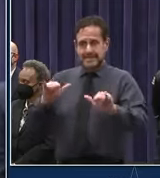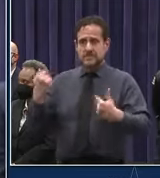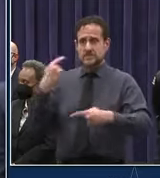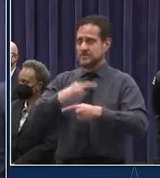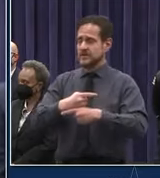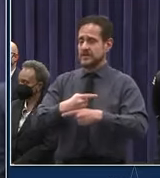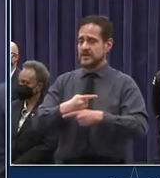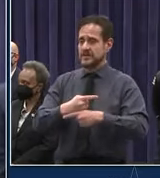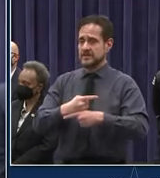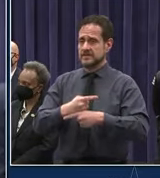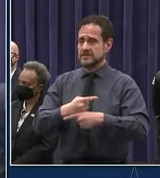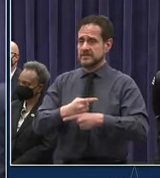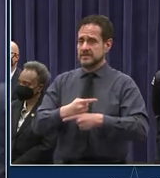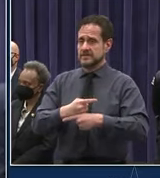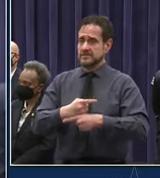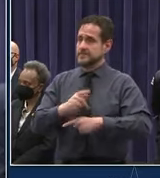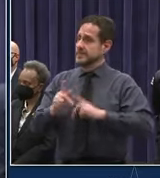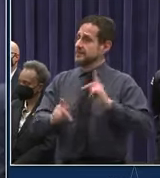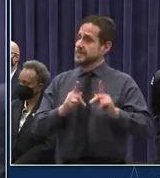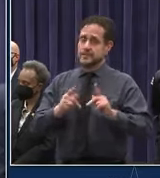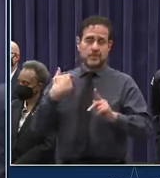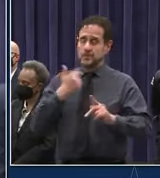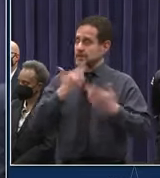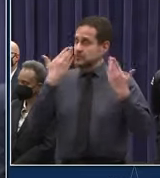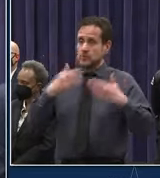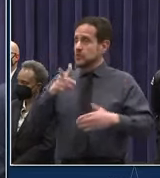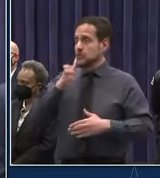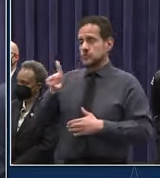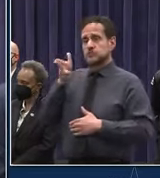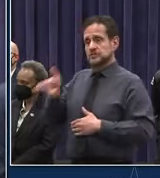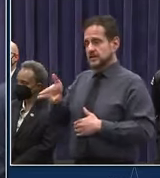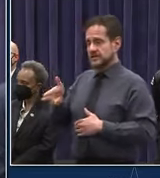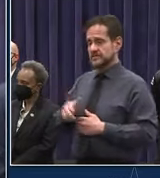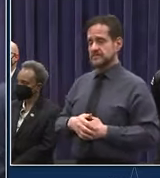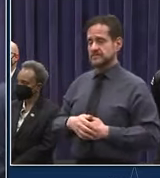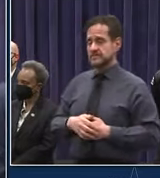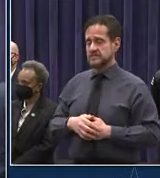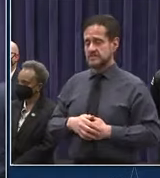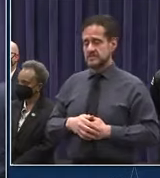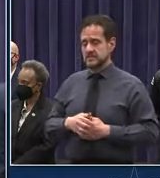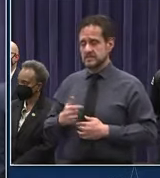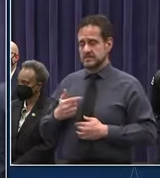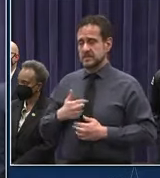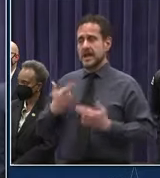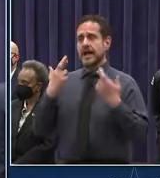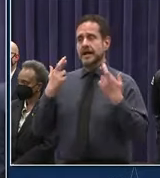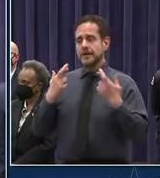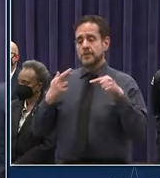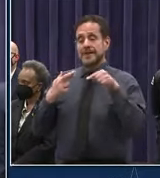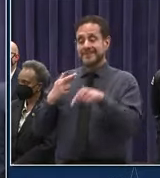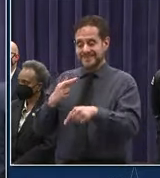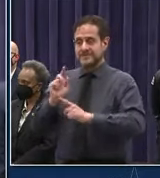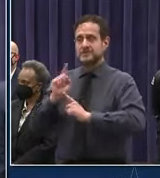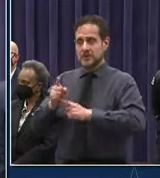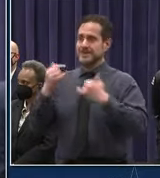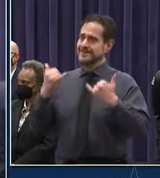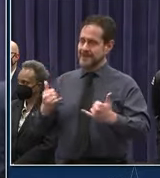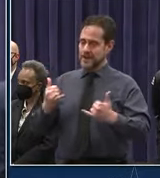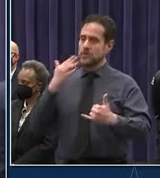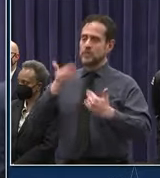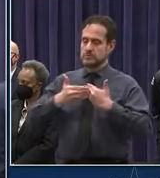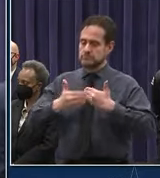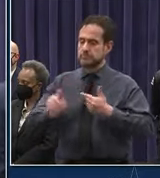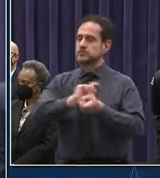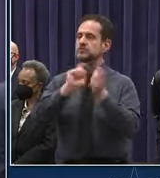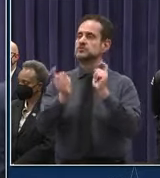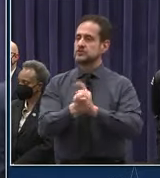tips, anybody knows anything about that, should come forward to the police. I hope that this moment changes things in